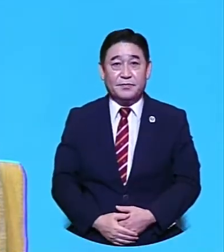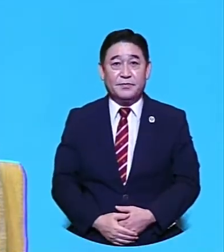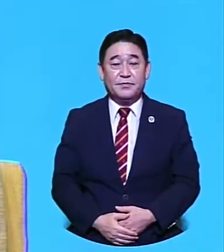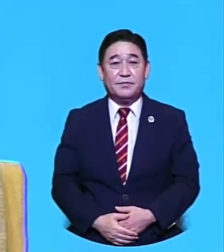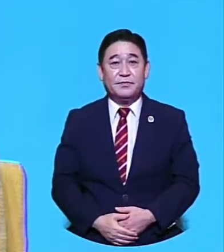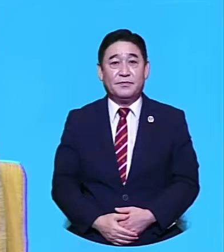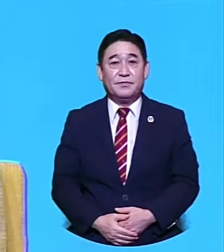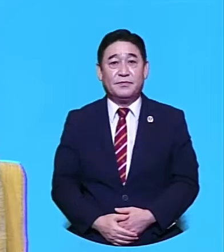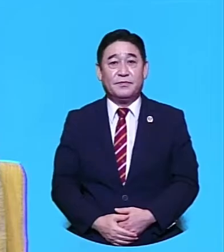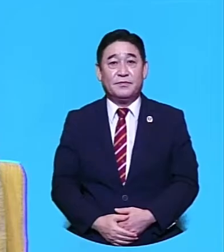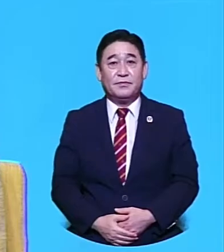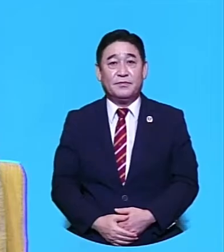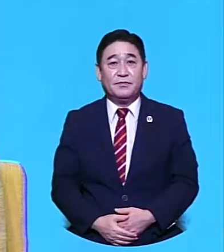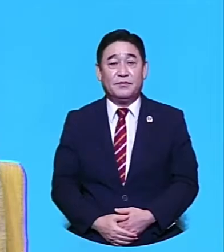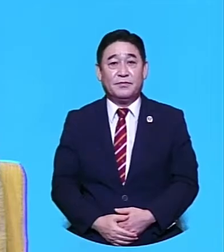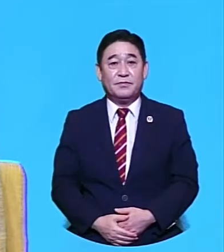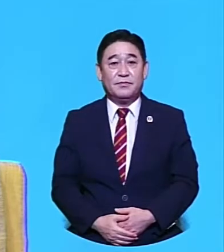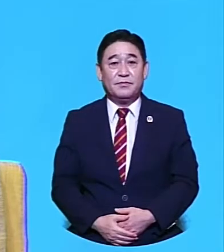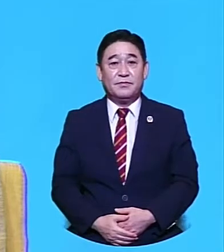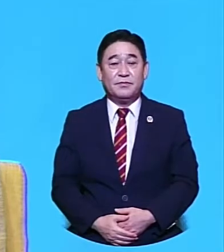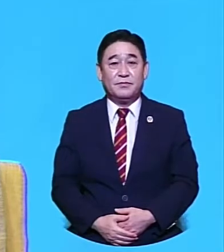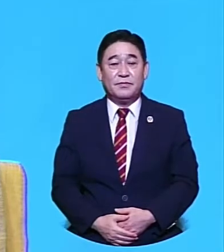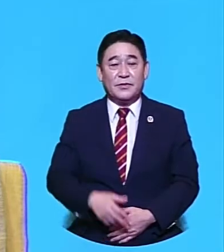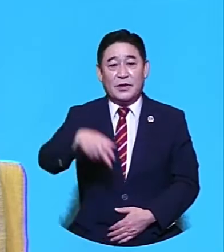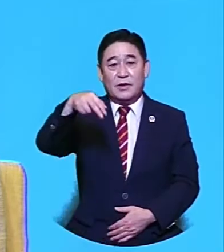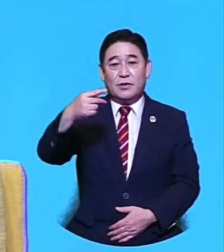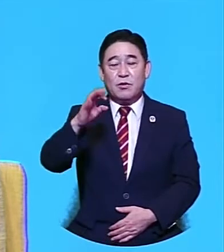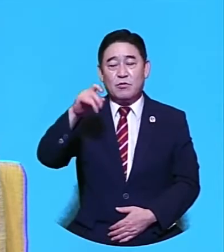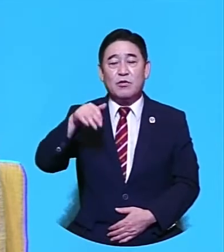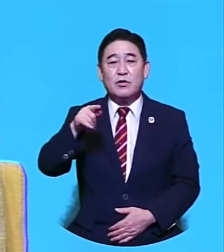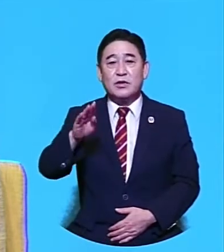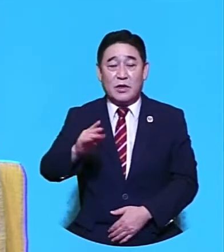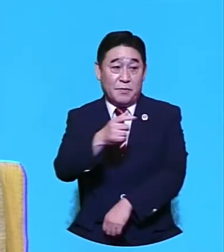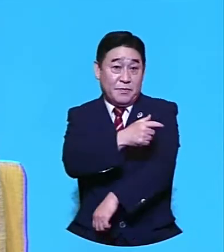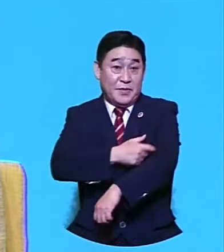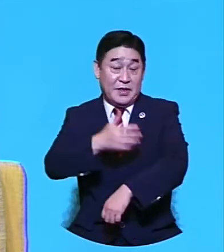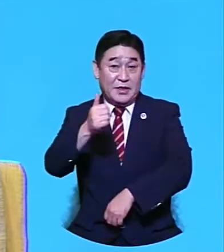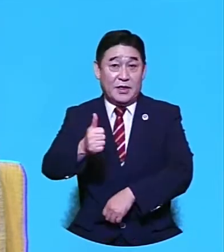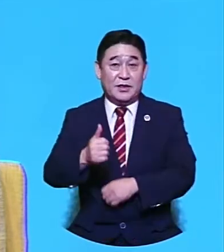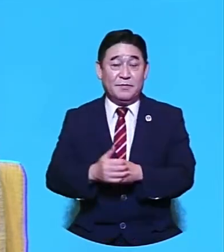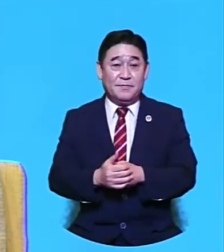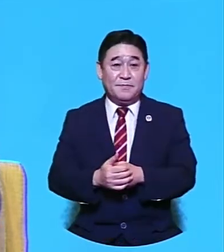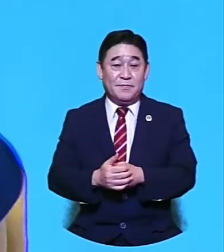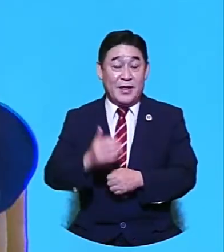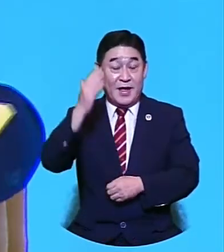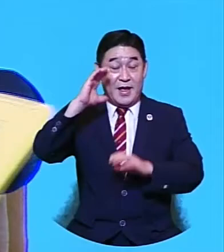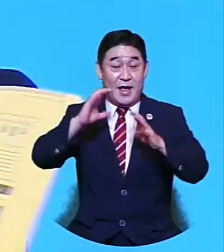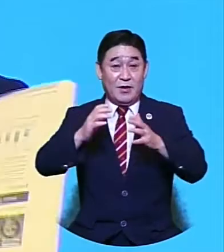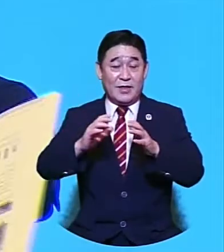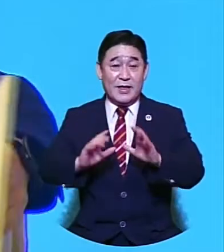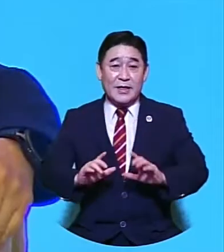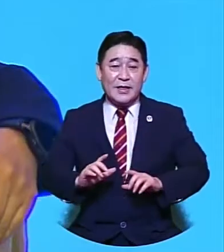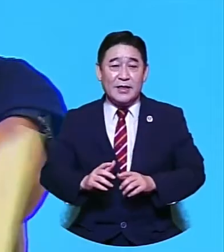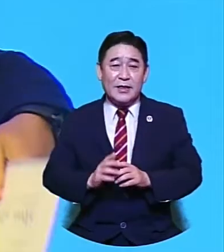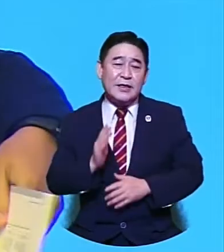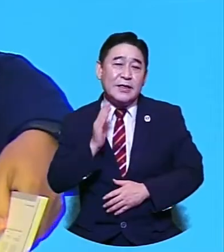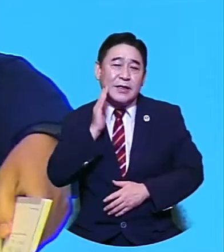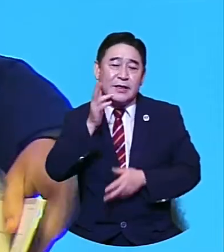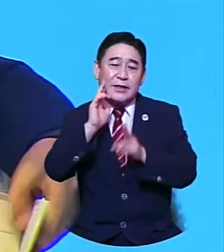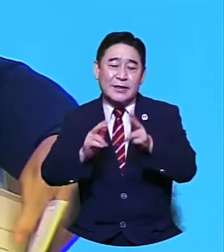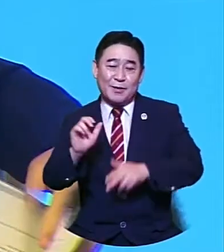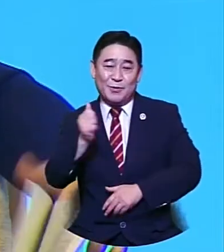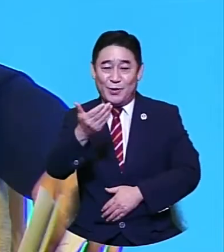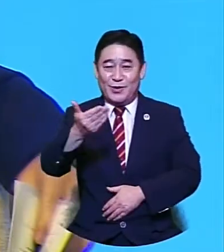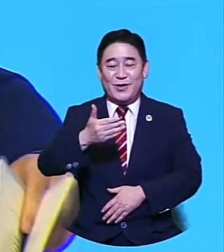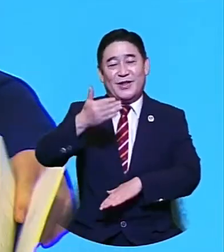Thank you, Mr. Song, for introducing Ambitious Korea's Green New Deal program. Well,